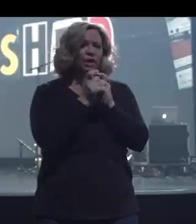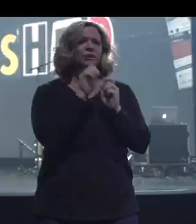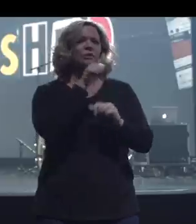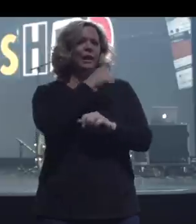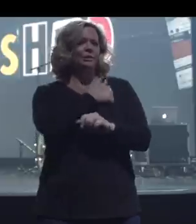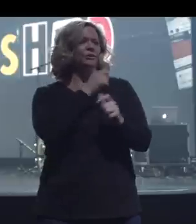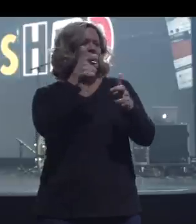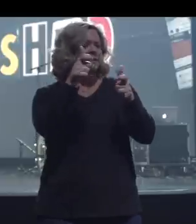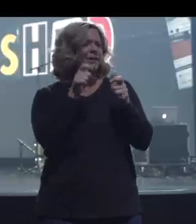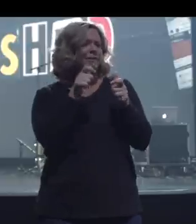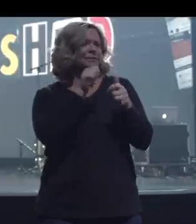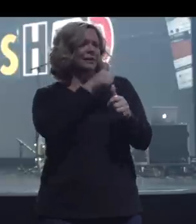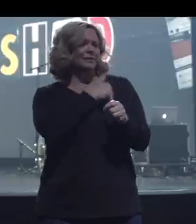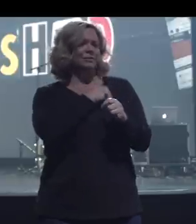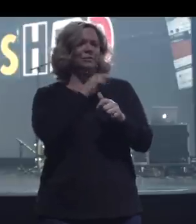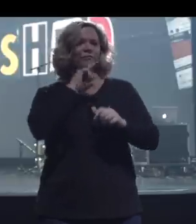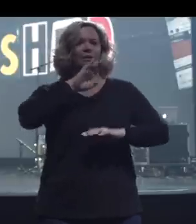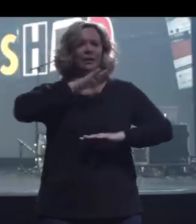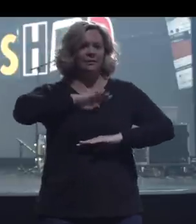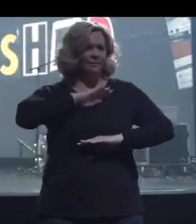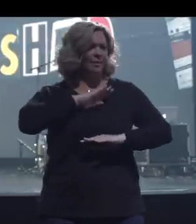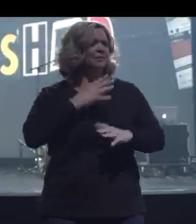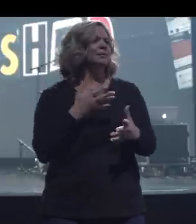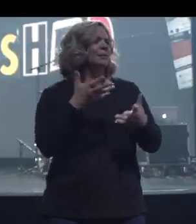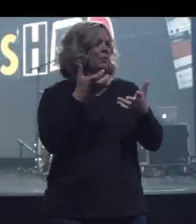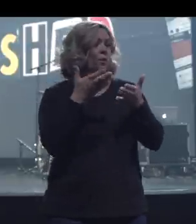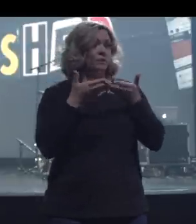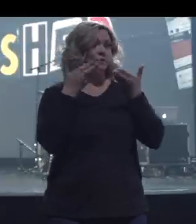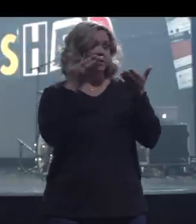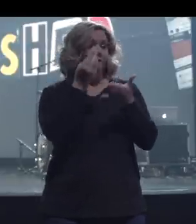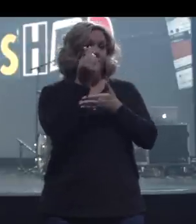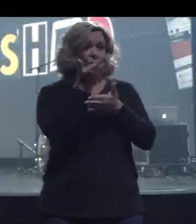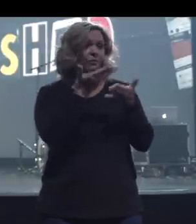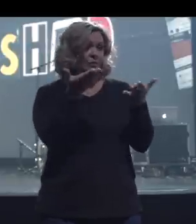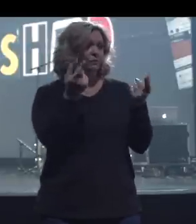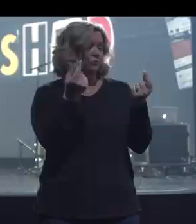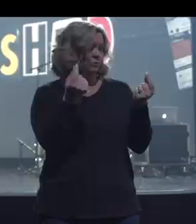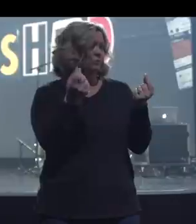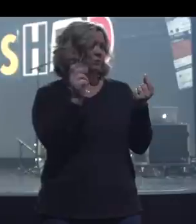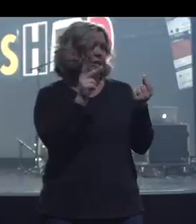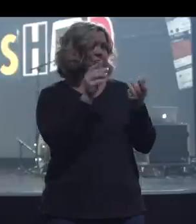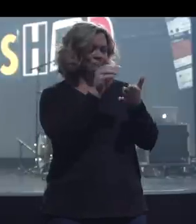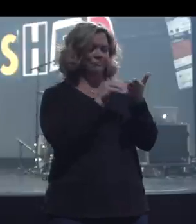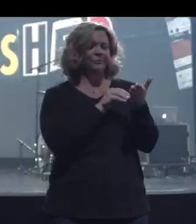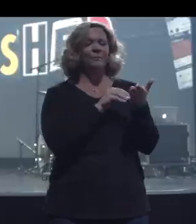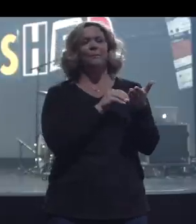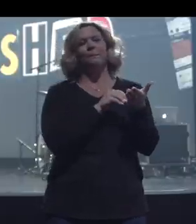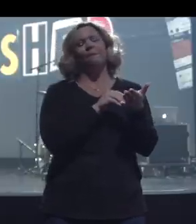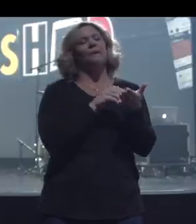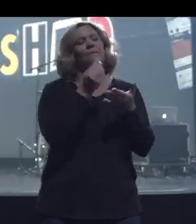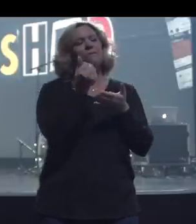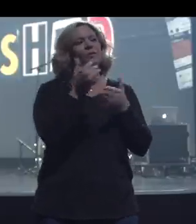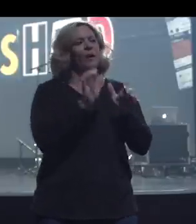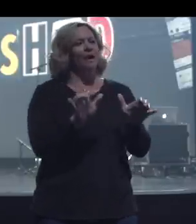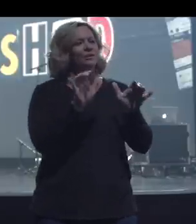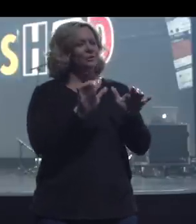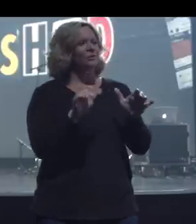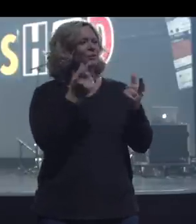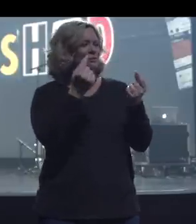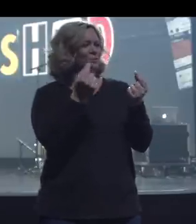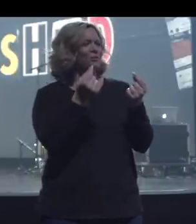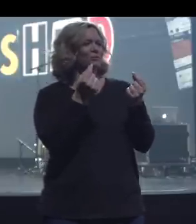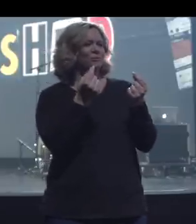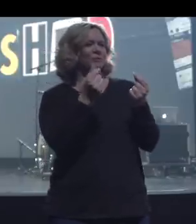give us an attitude of contentment. And I want to suggest just a few. I hope you're taking notes. Here's a few actions you can take that I think really lead